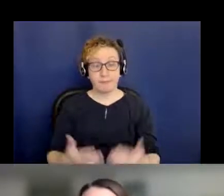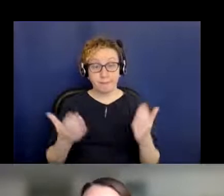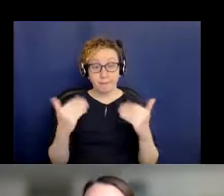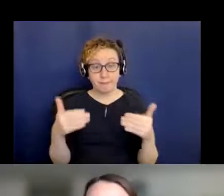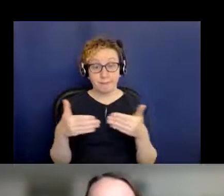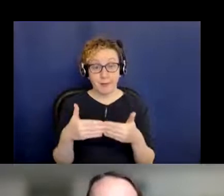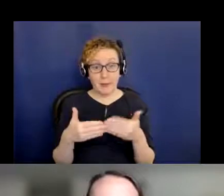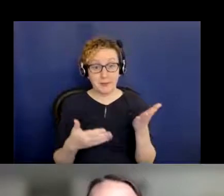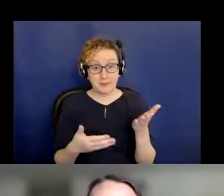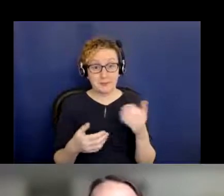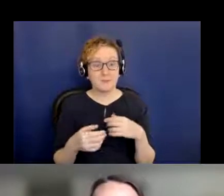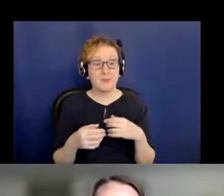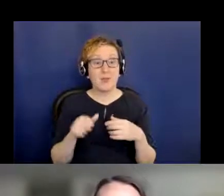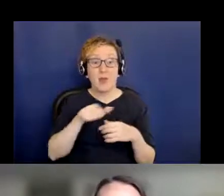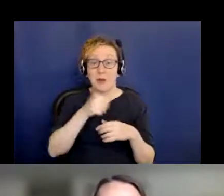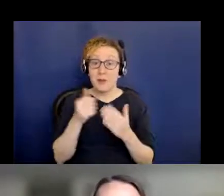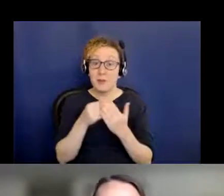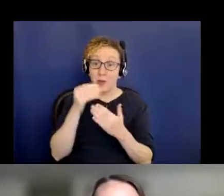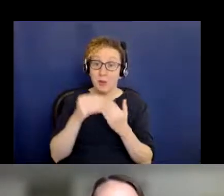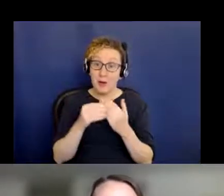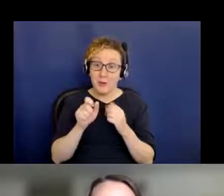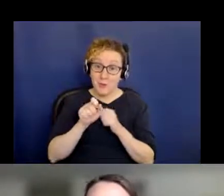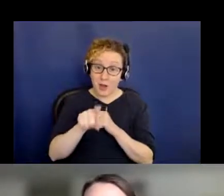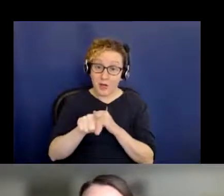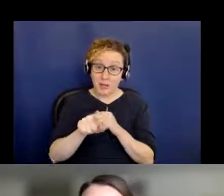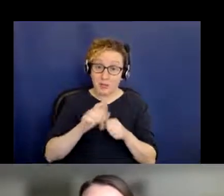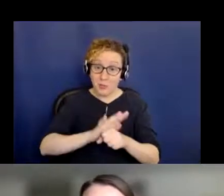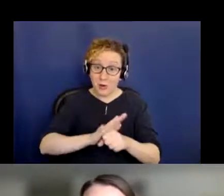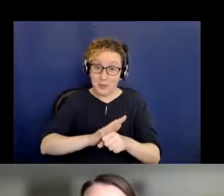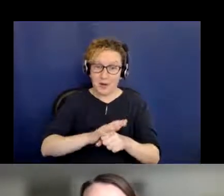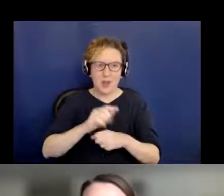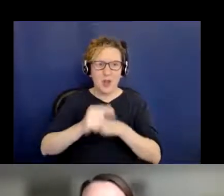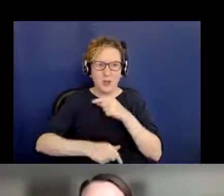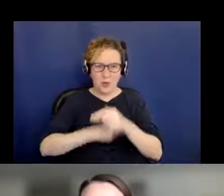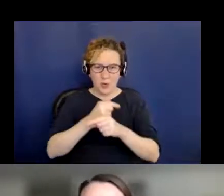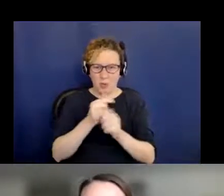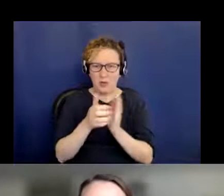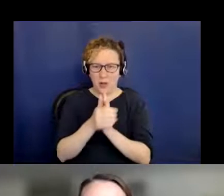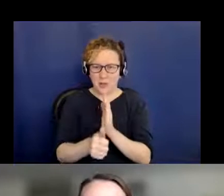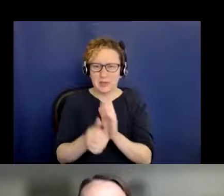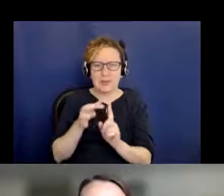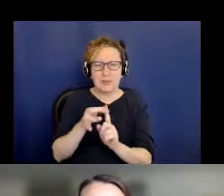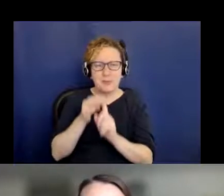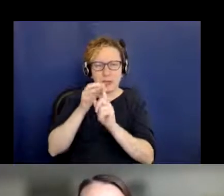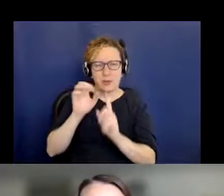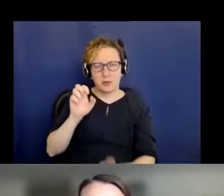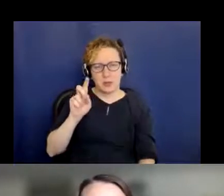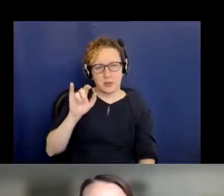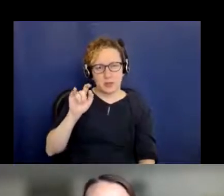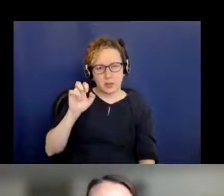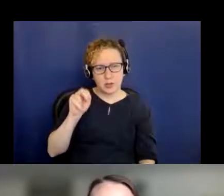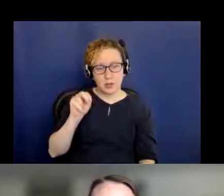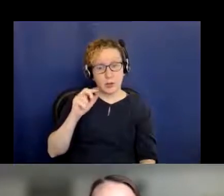Another program that we launched during the pandemic is called the Global Competence Special Edition. So we took our global programs